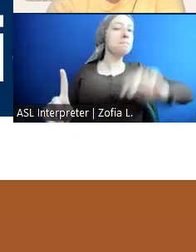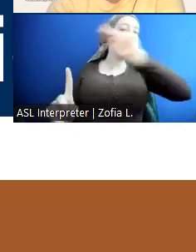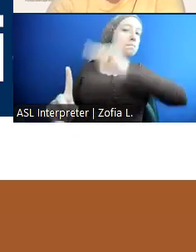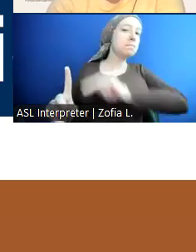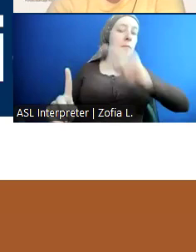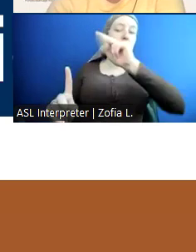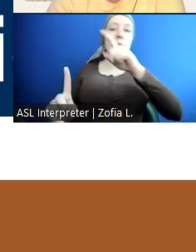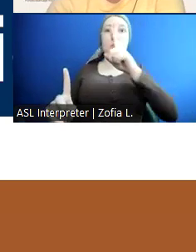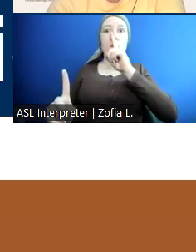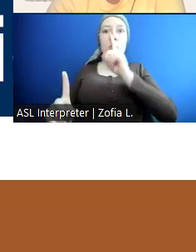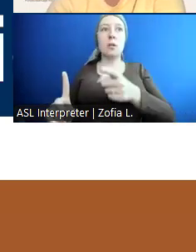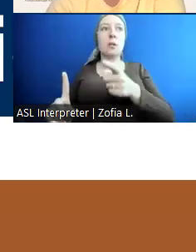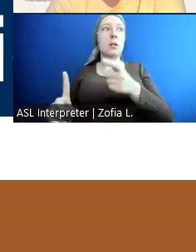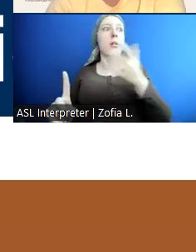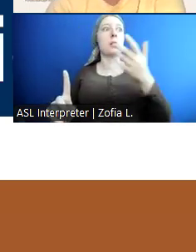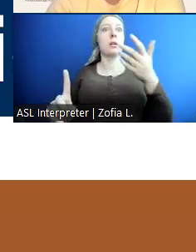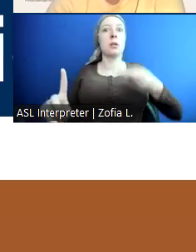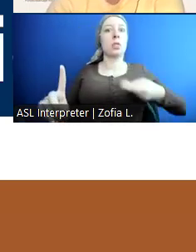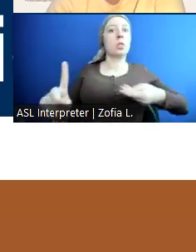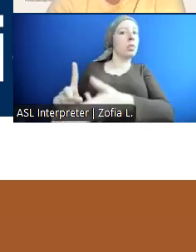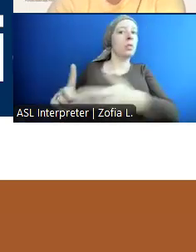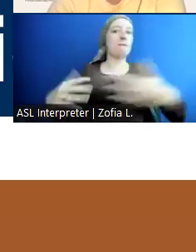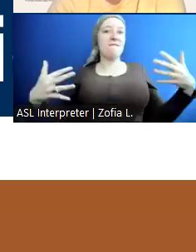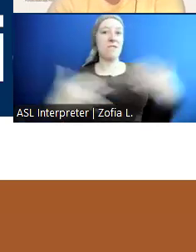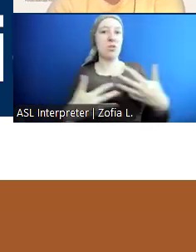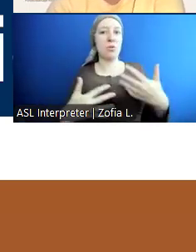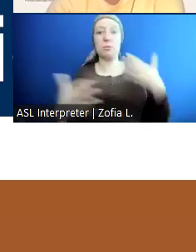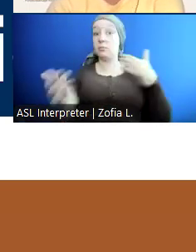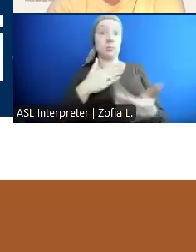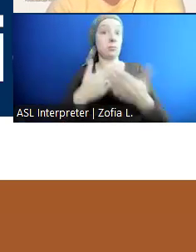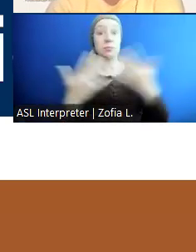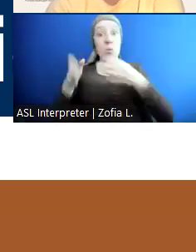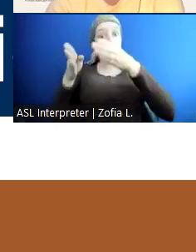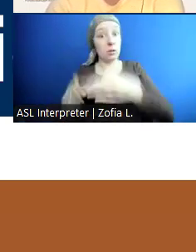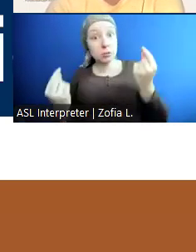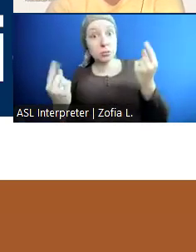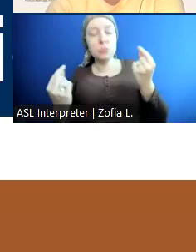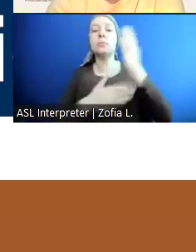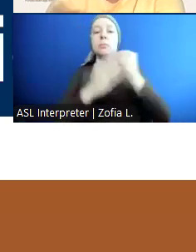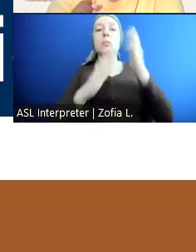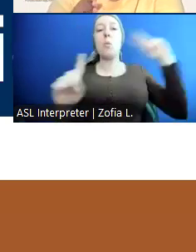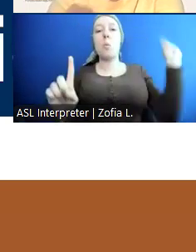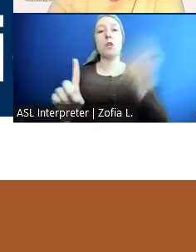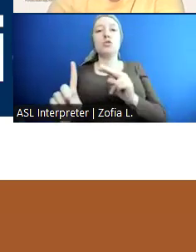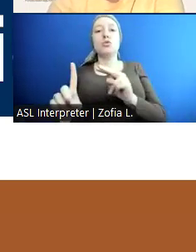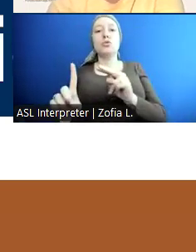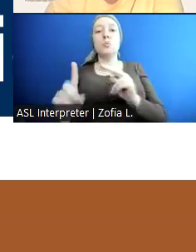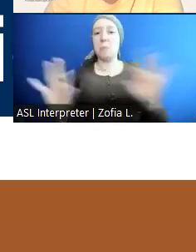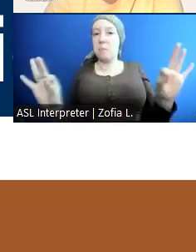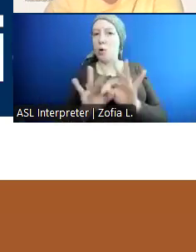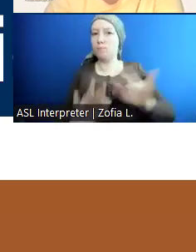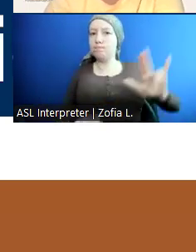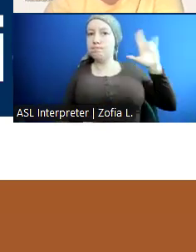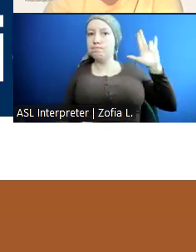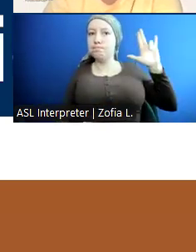them the fear that no matter what, there's always someone watching, right? So they better stay in line.